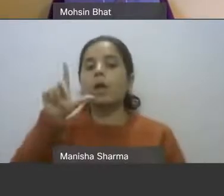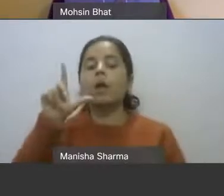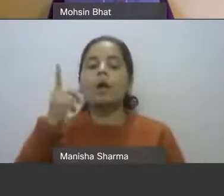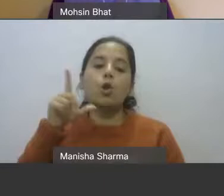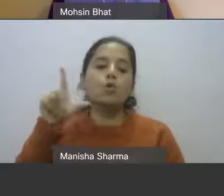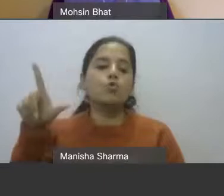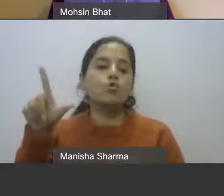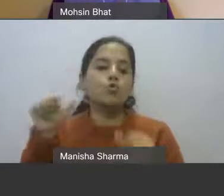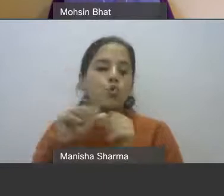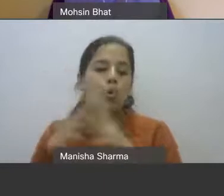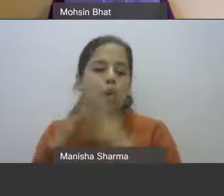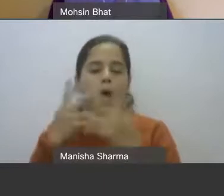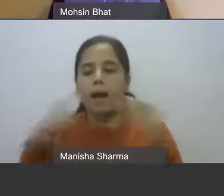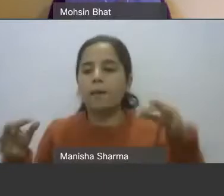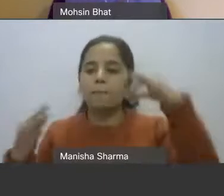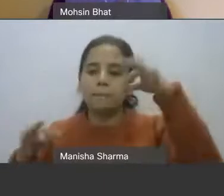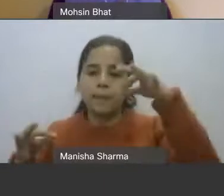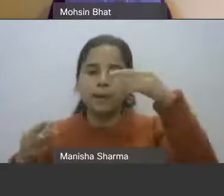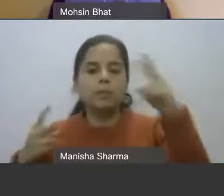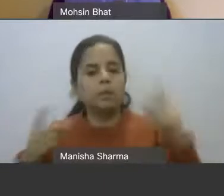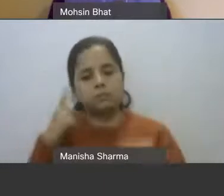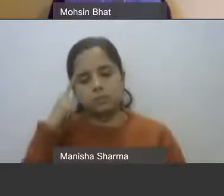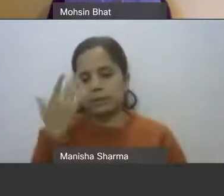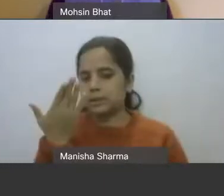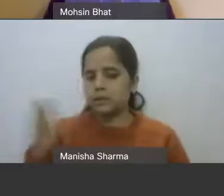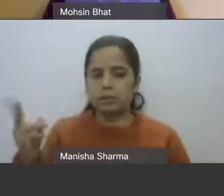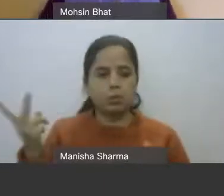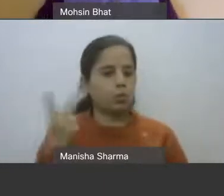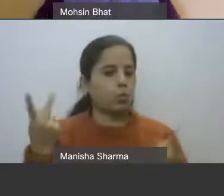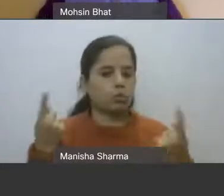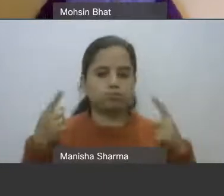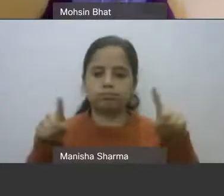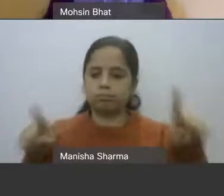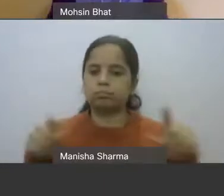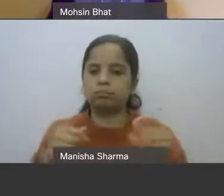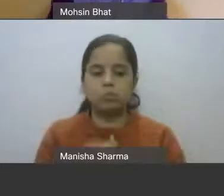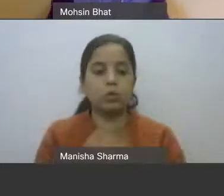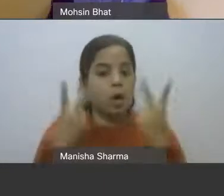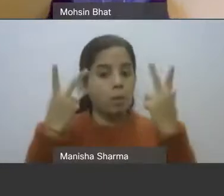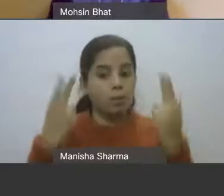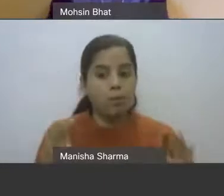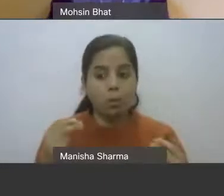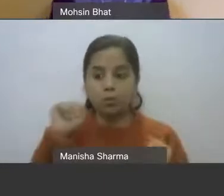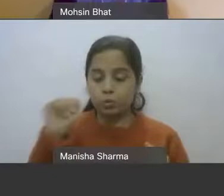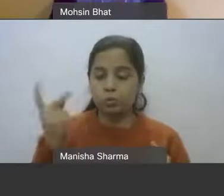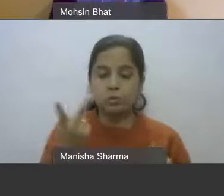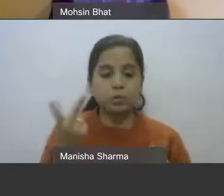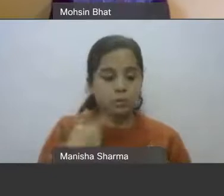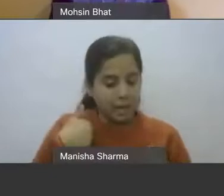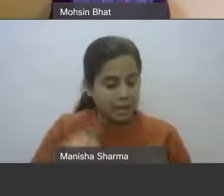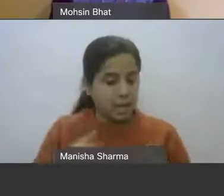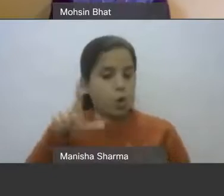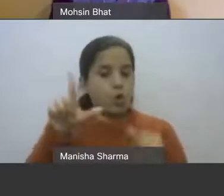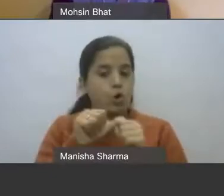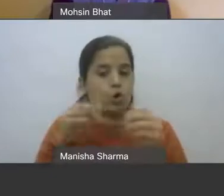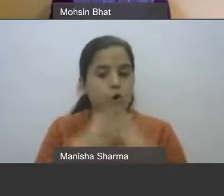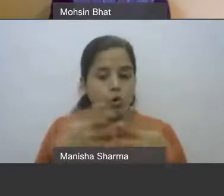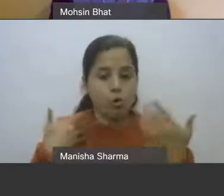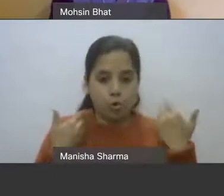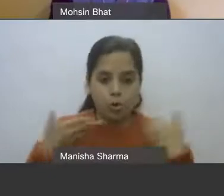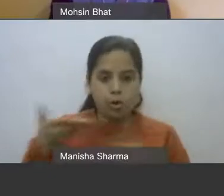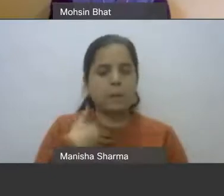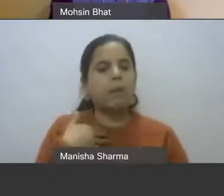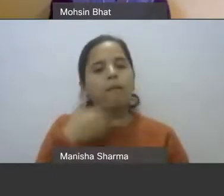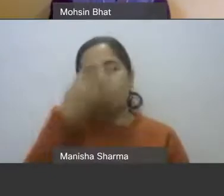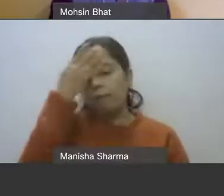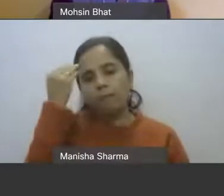of equality and non-discrimination on the other. One thing which I think we as lawyers and legal academics tend to